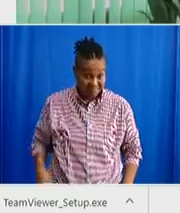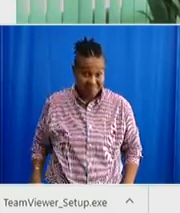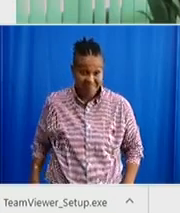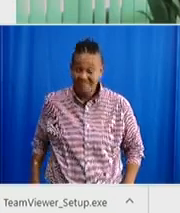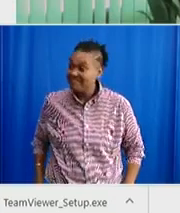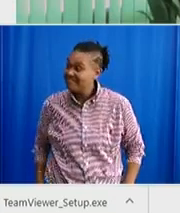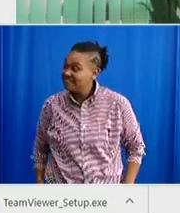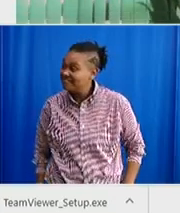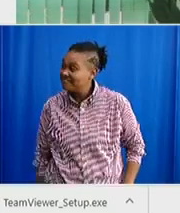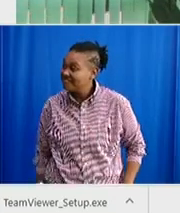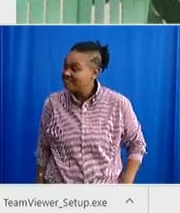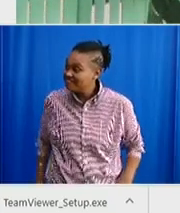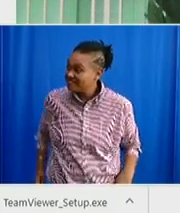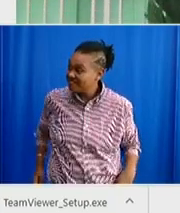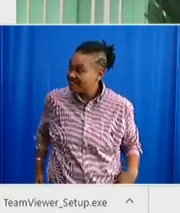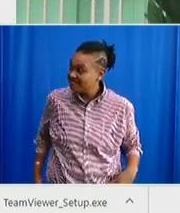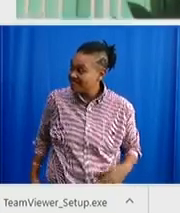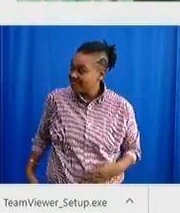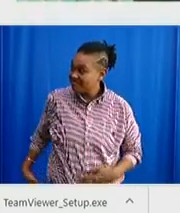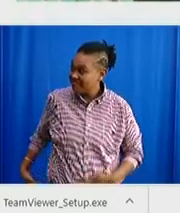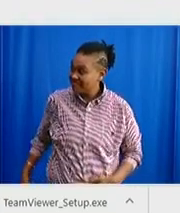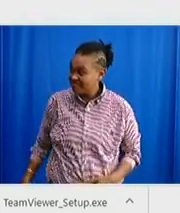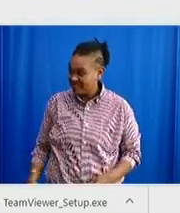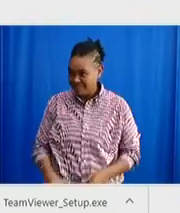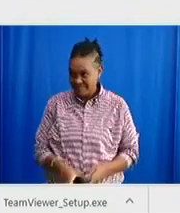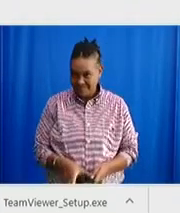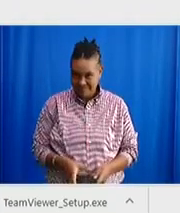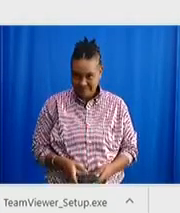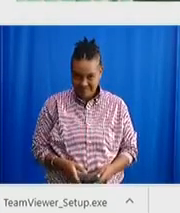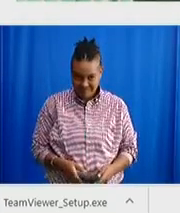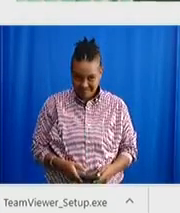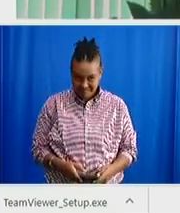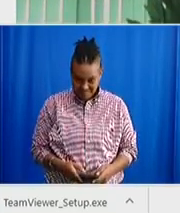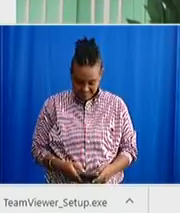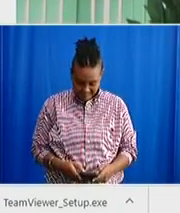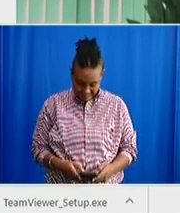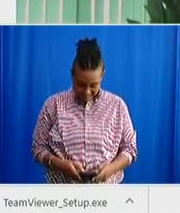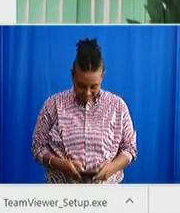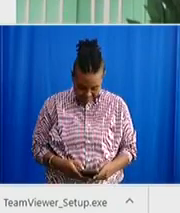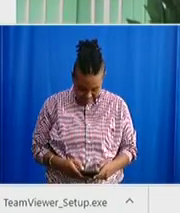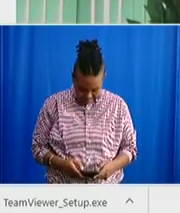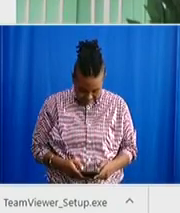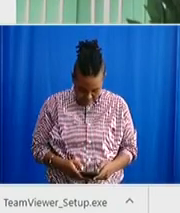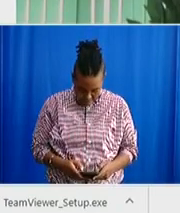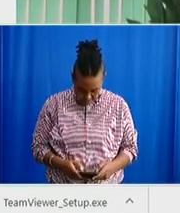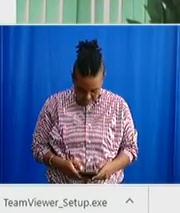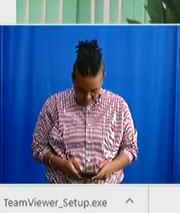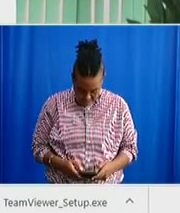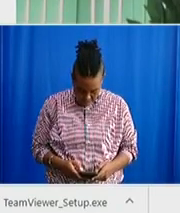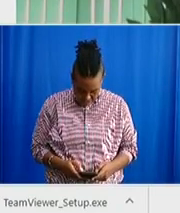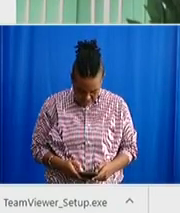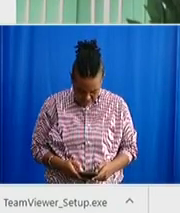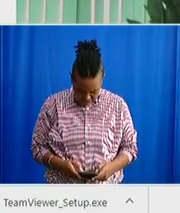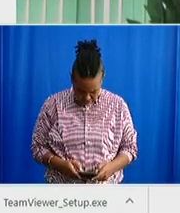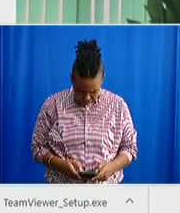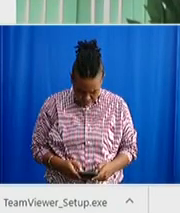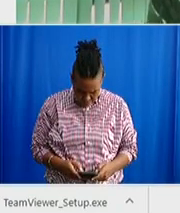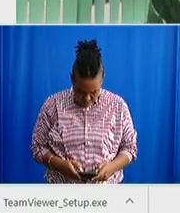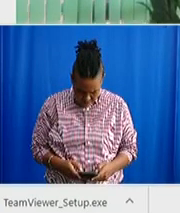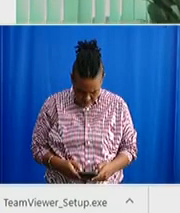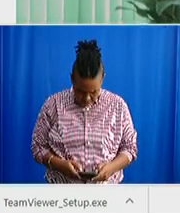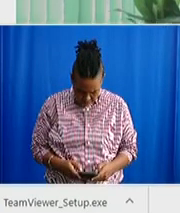this event. If we, on the right-hand side, you have the media feeds of the